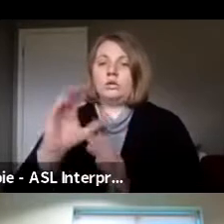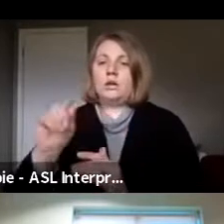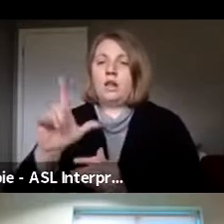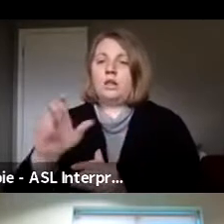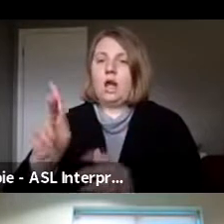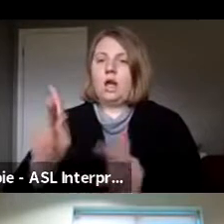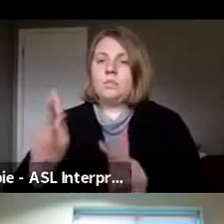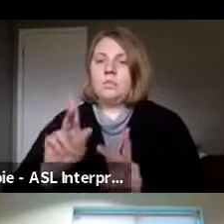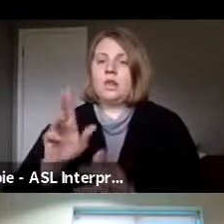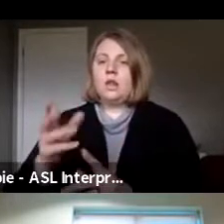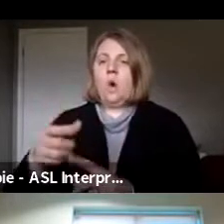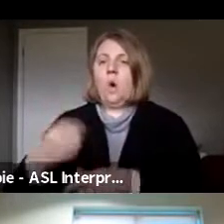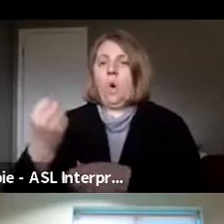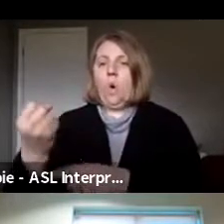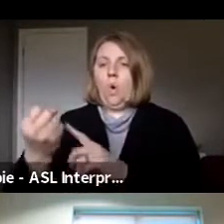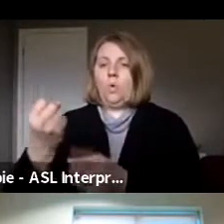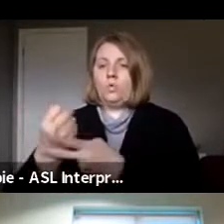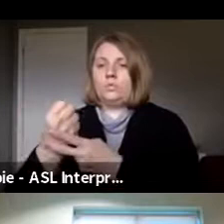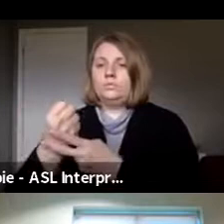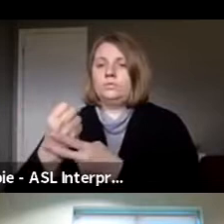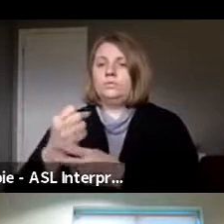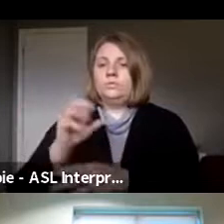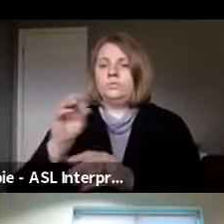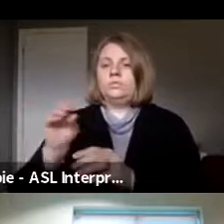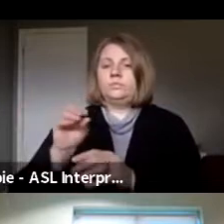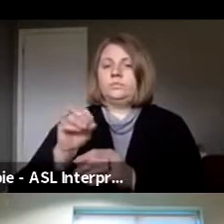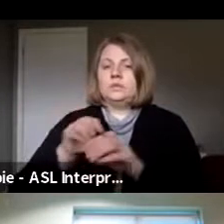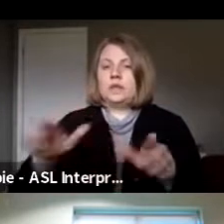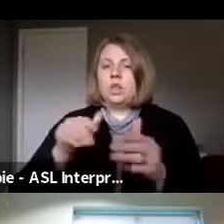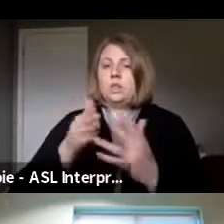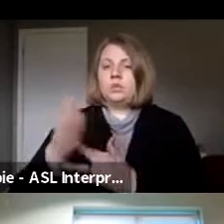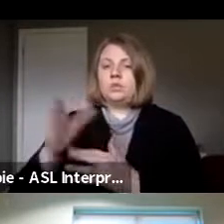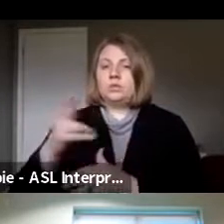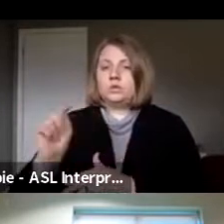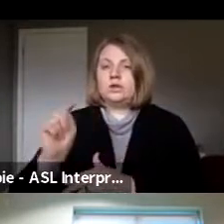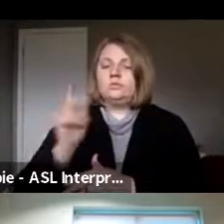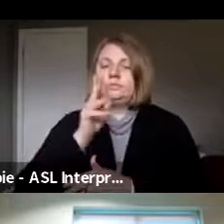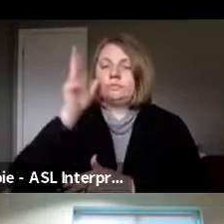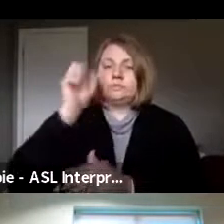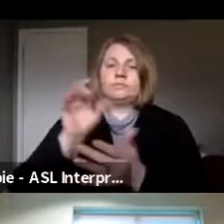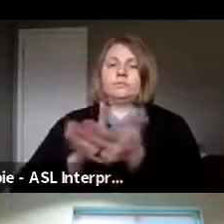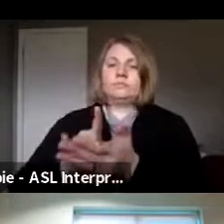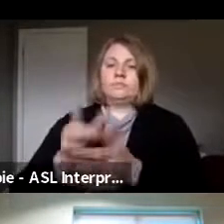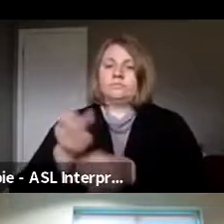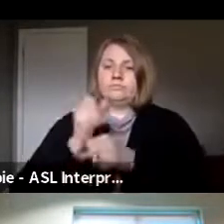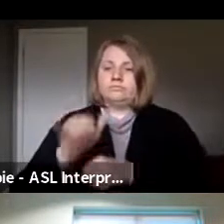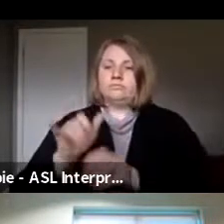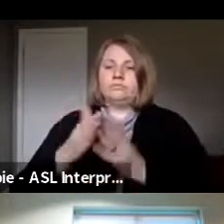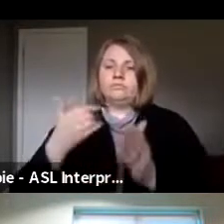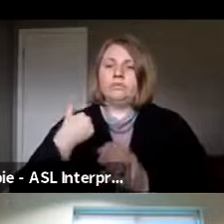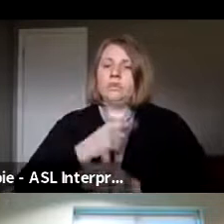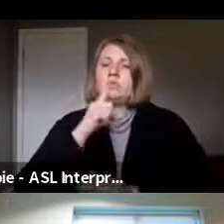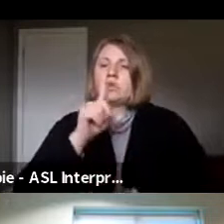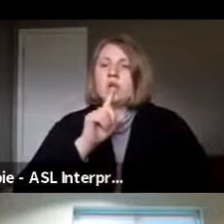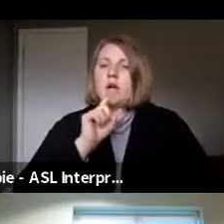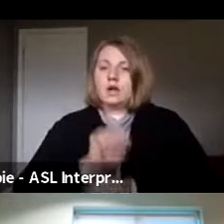hold, and we push that through the chat so that the parents can click on it and get it. And then we do the actual activity. We're going to make prints,